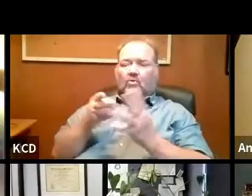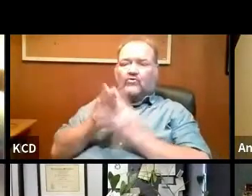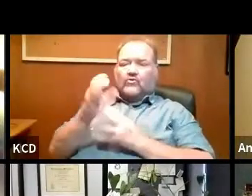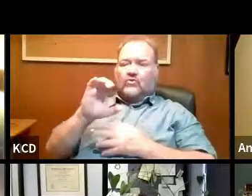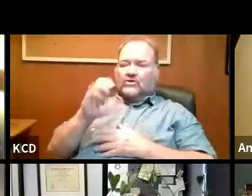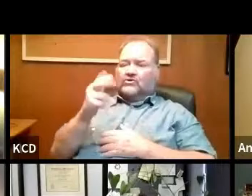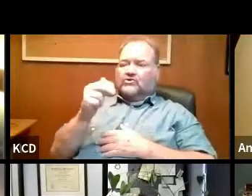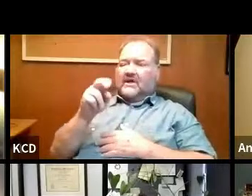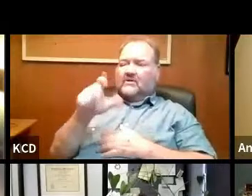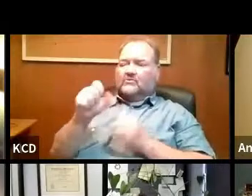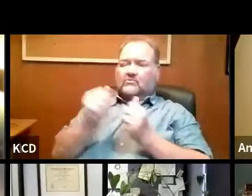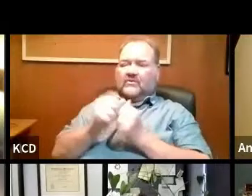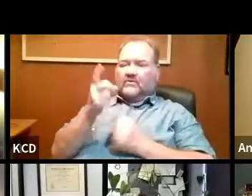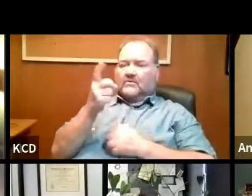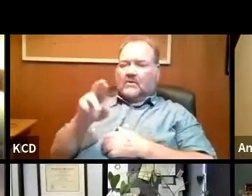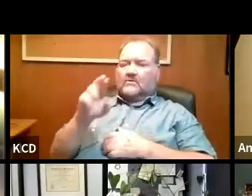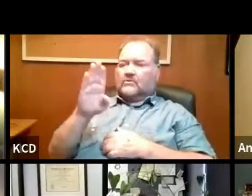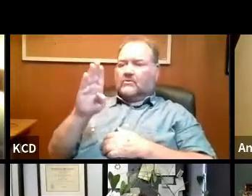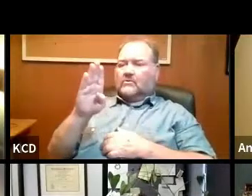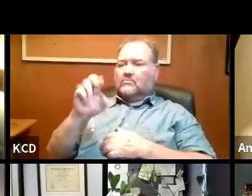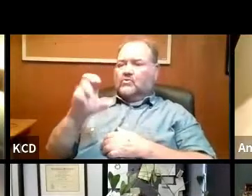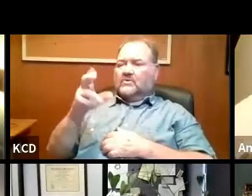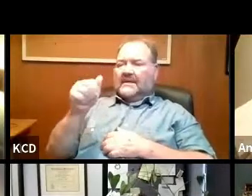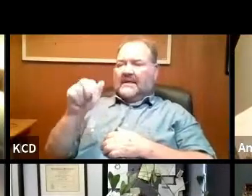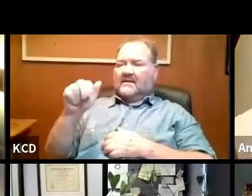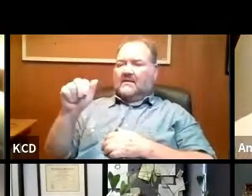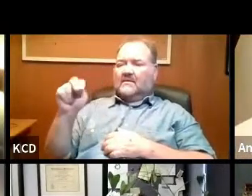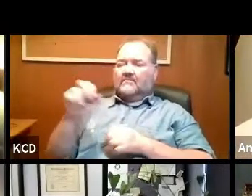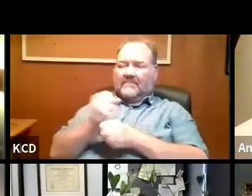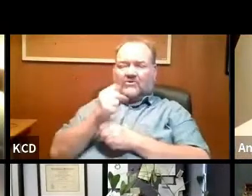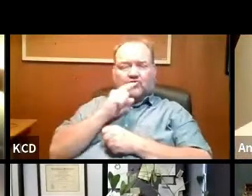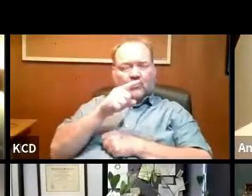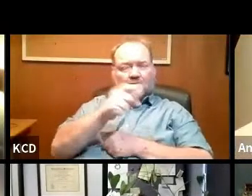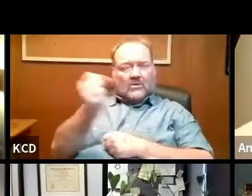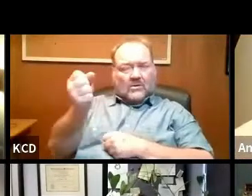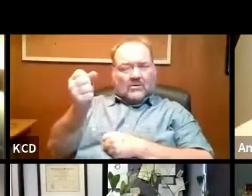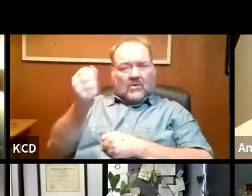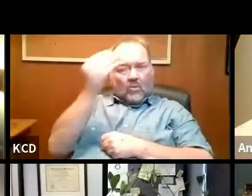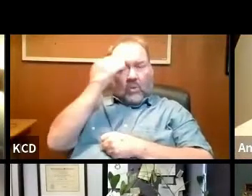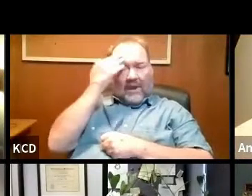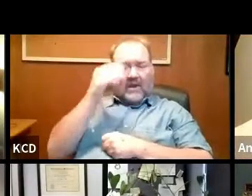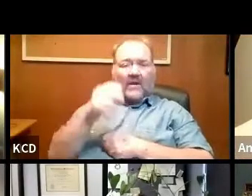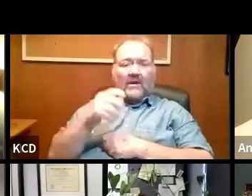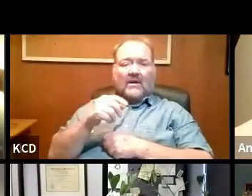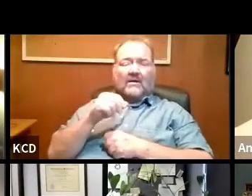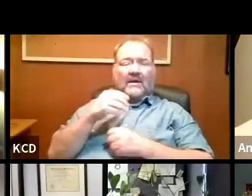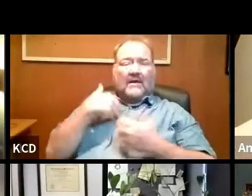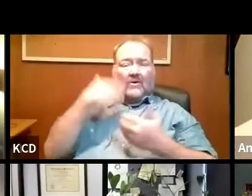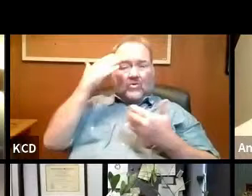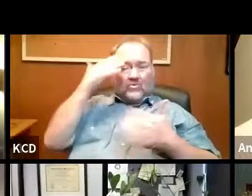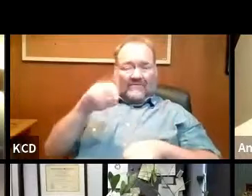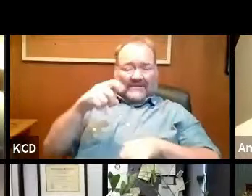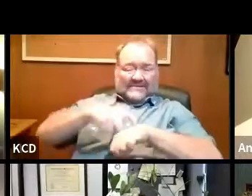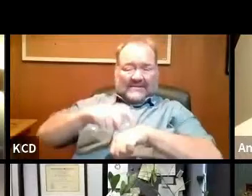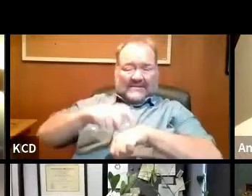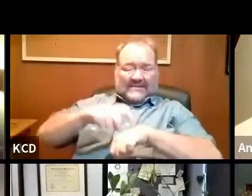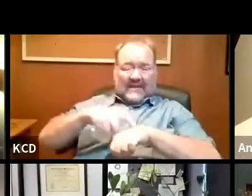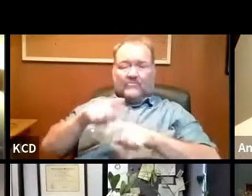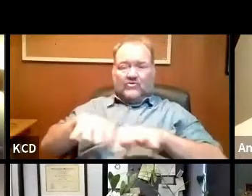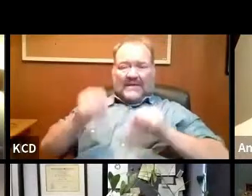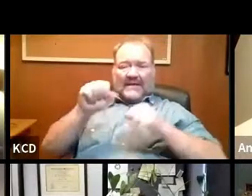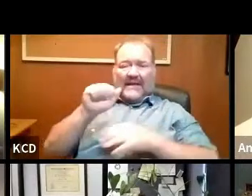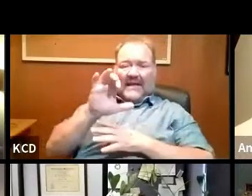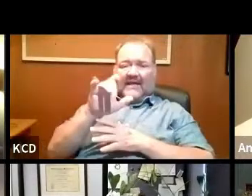channels with Dr. Buchanan so she's aware of it as well. I don't know whether it is time to take any firm action on